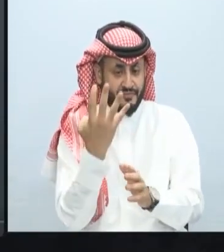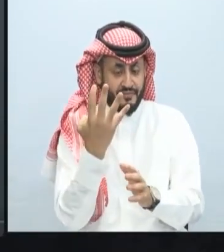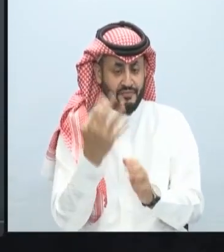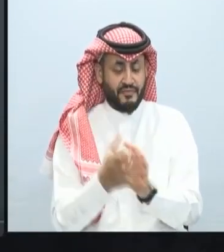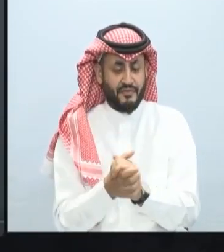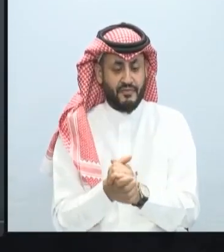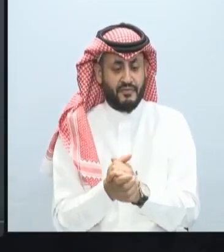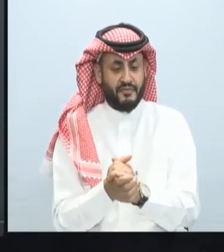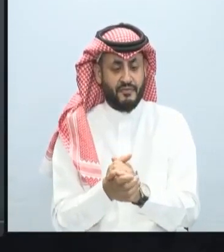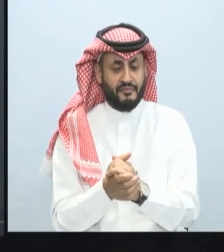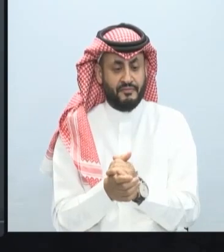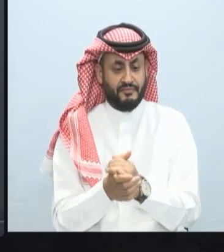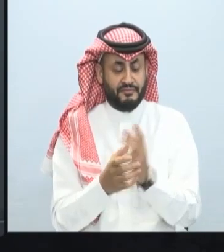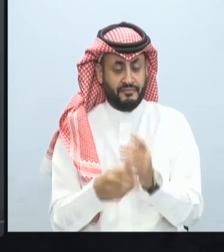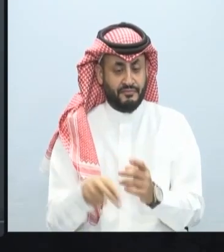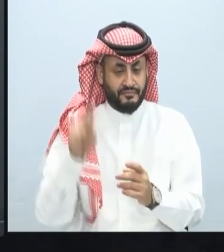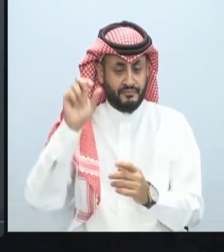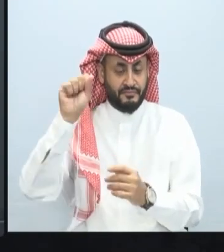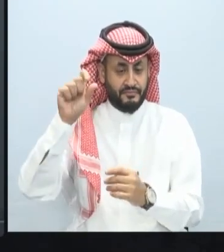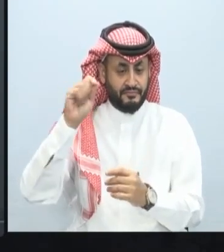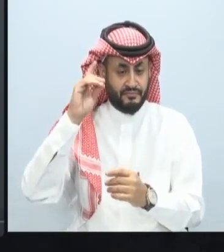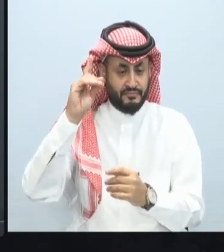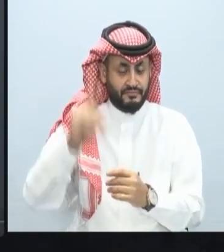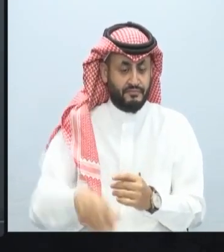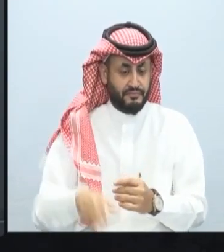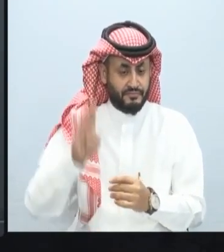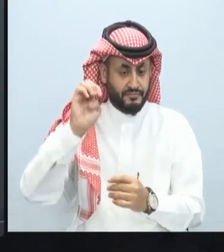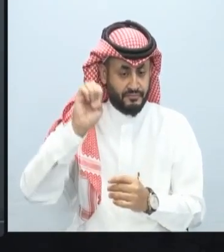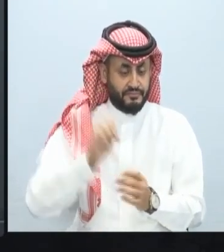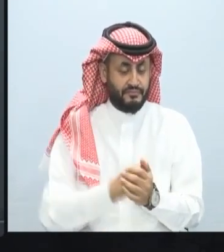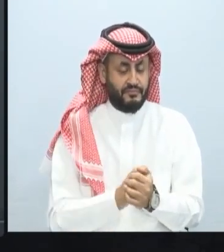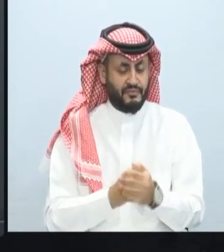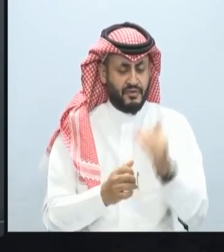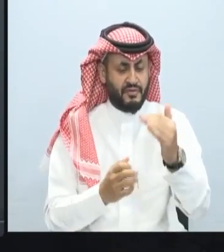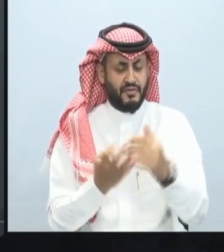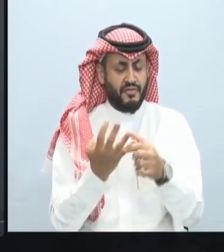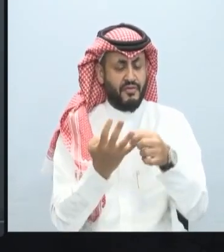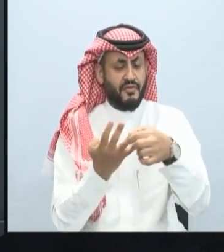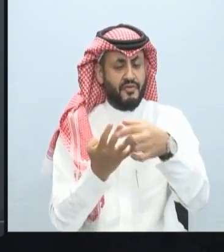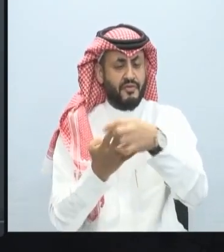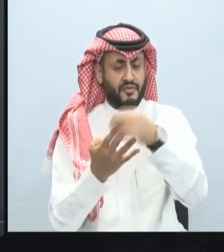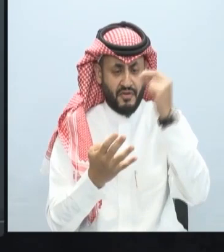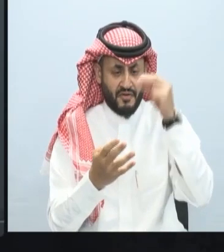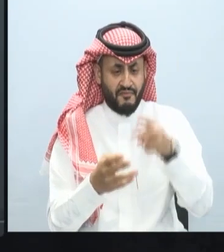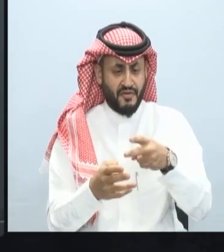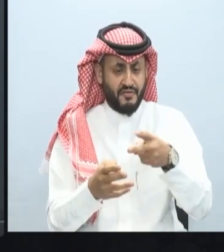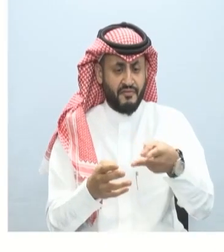four phrases here that we have, used to, be used to, would, was, or were going